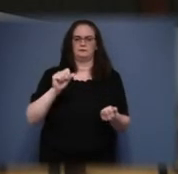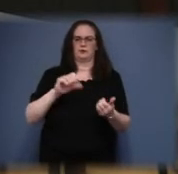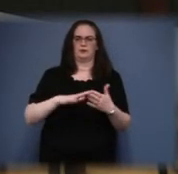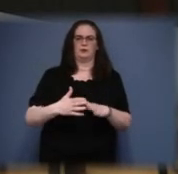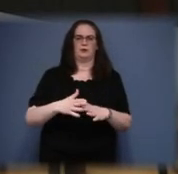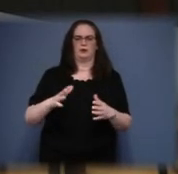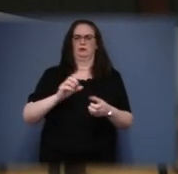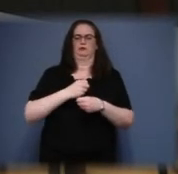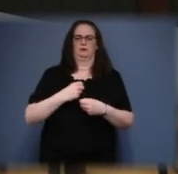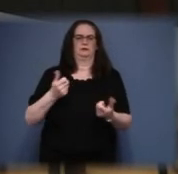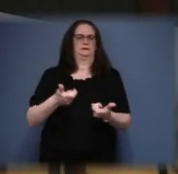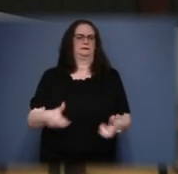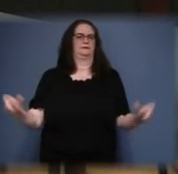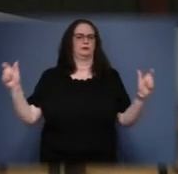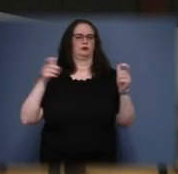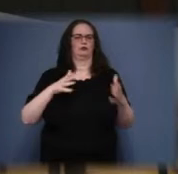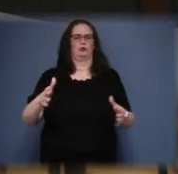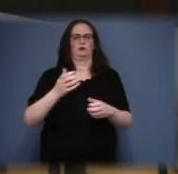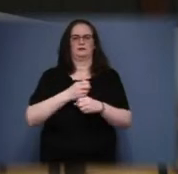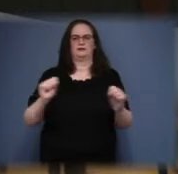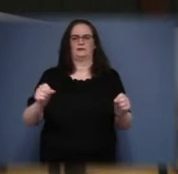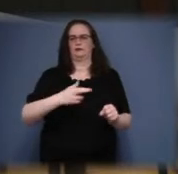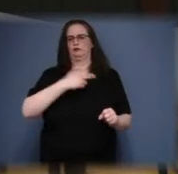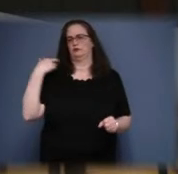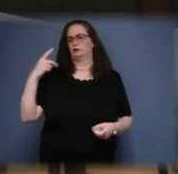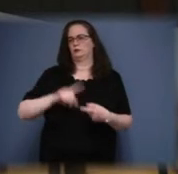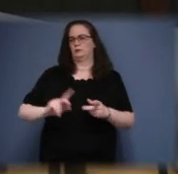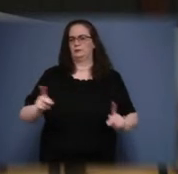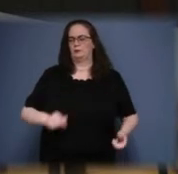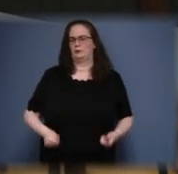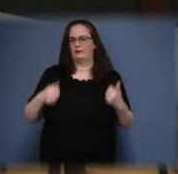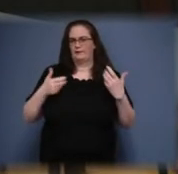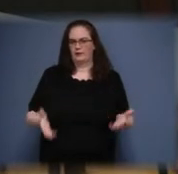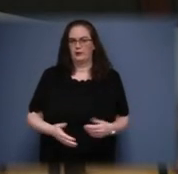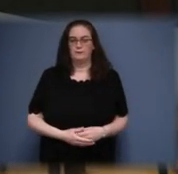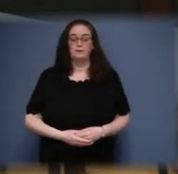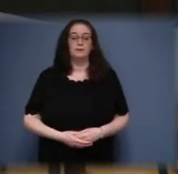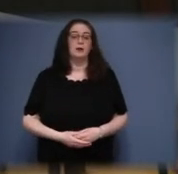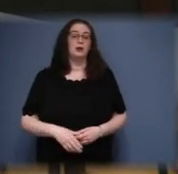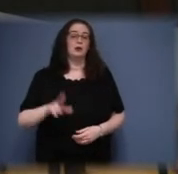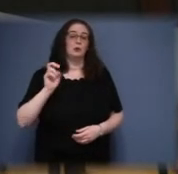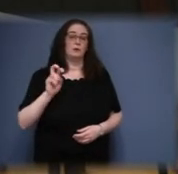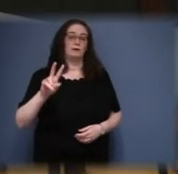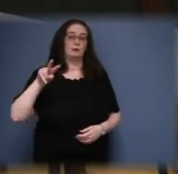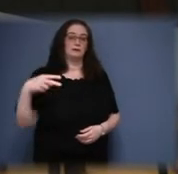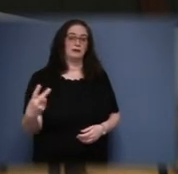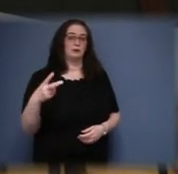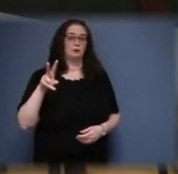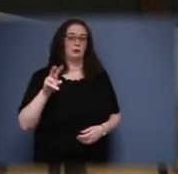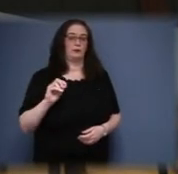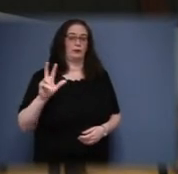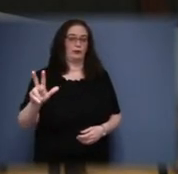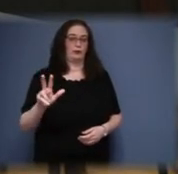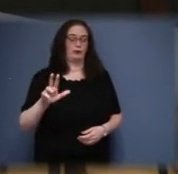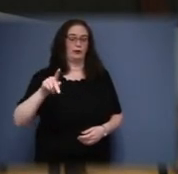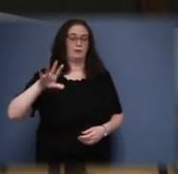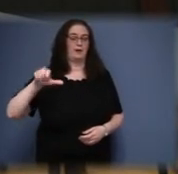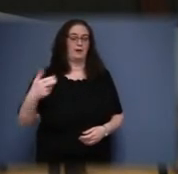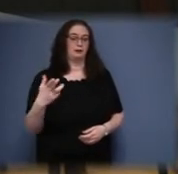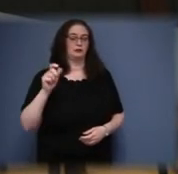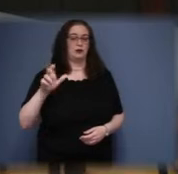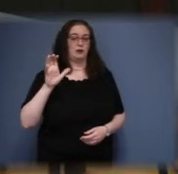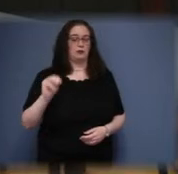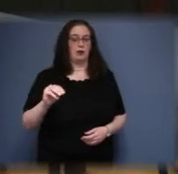a significant road safety risk to residents. In your November 2, 2003 Patch.com